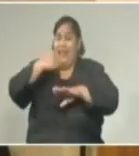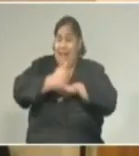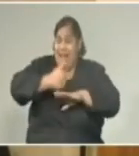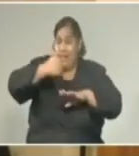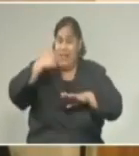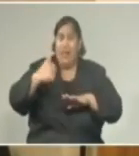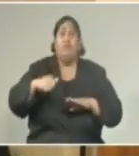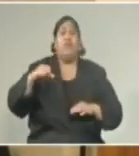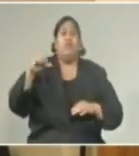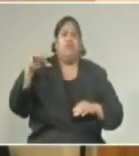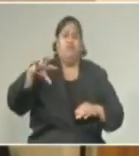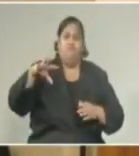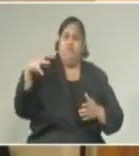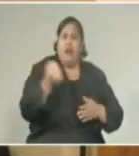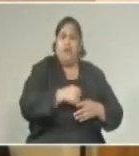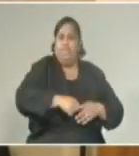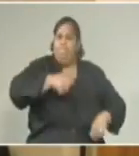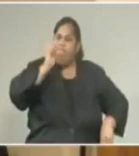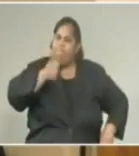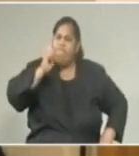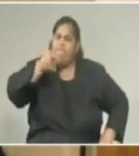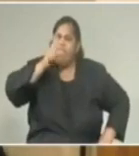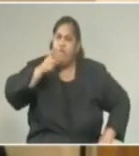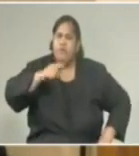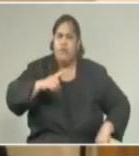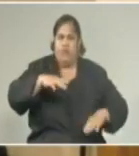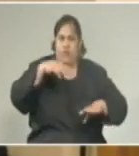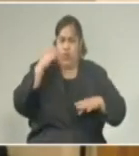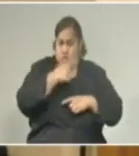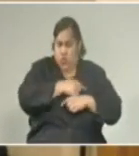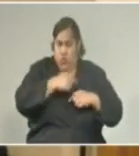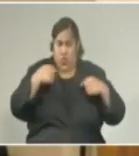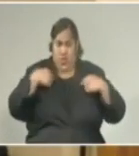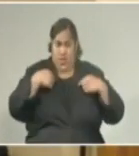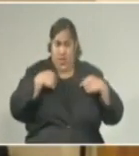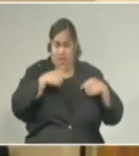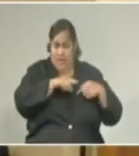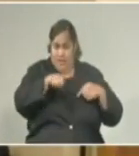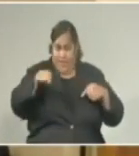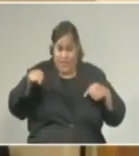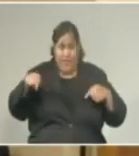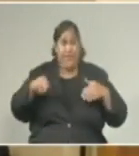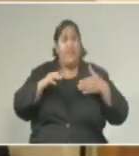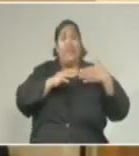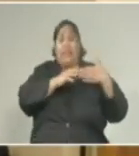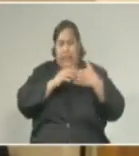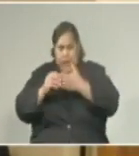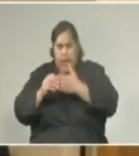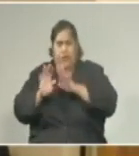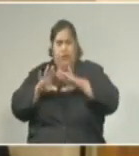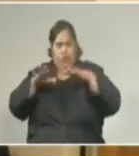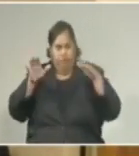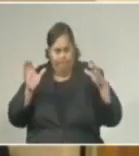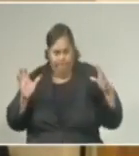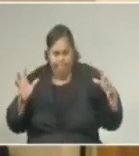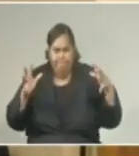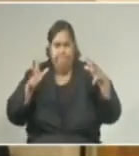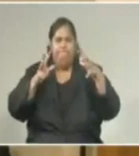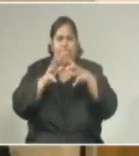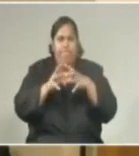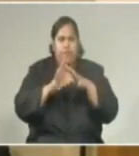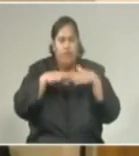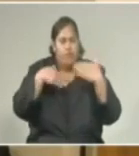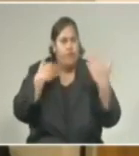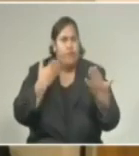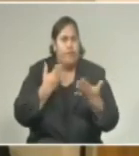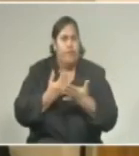in the strongest possible way. We as leaders are going to come together in solidarity,